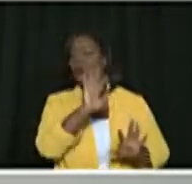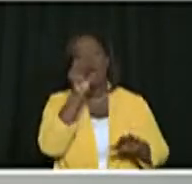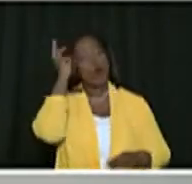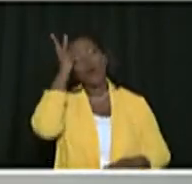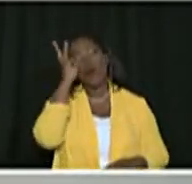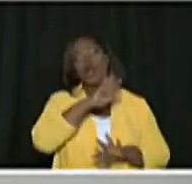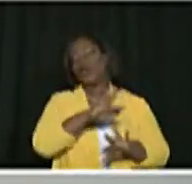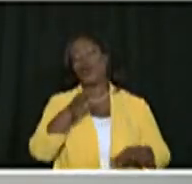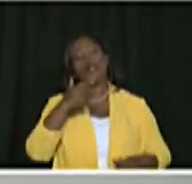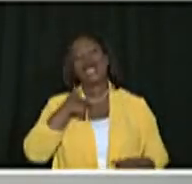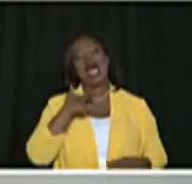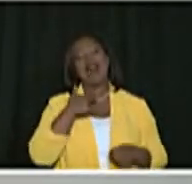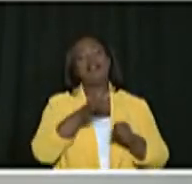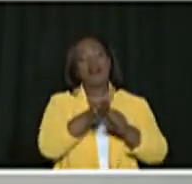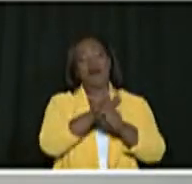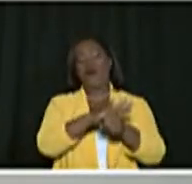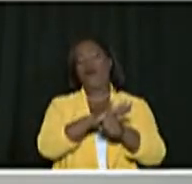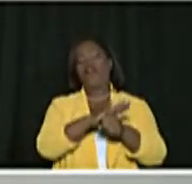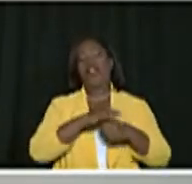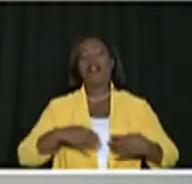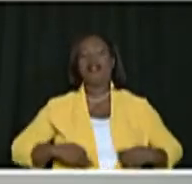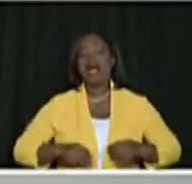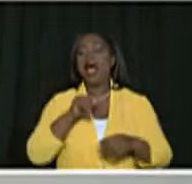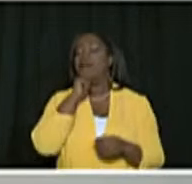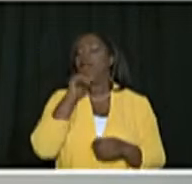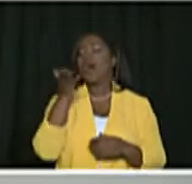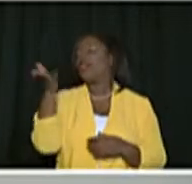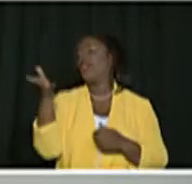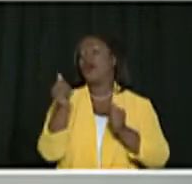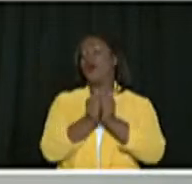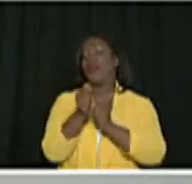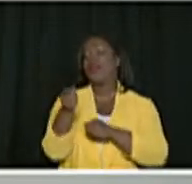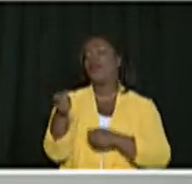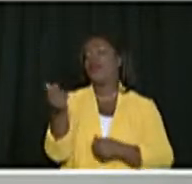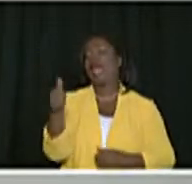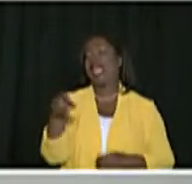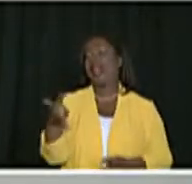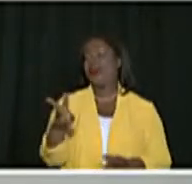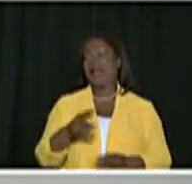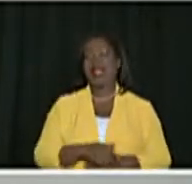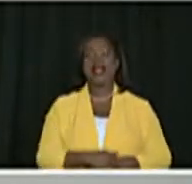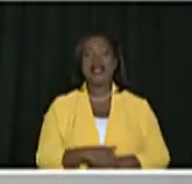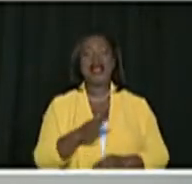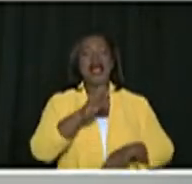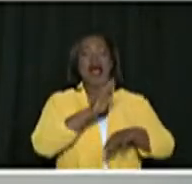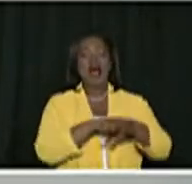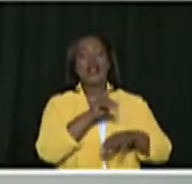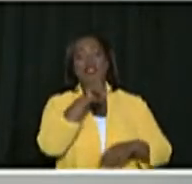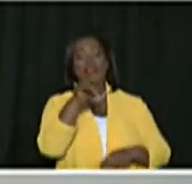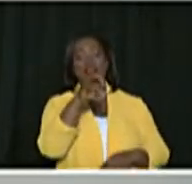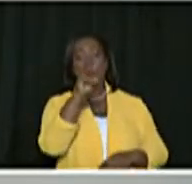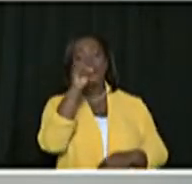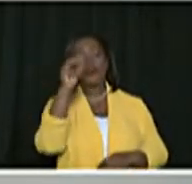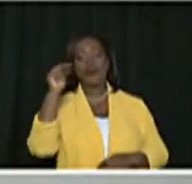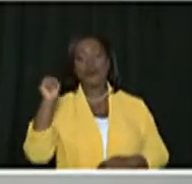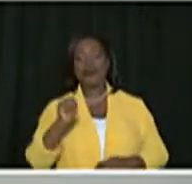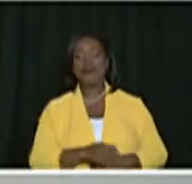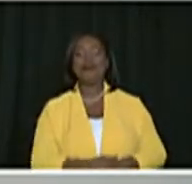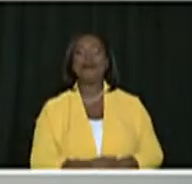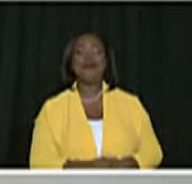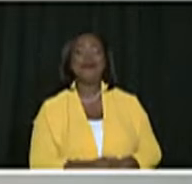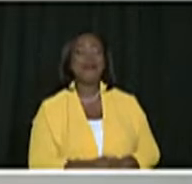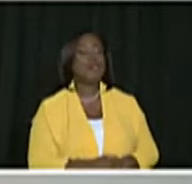but I'm not there in studio anyway. So, but you take a little time out. You have to sit down here,